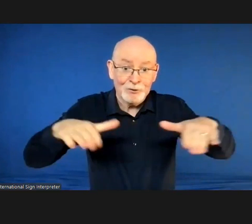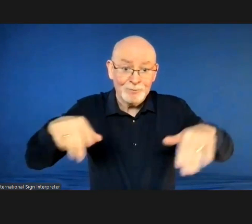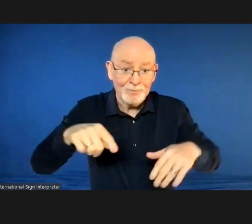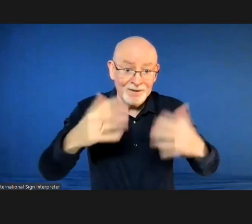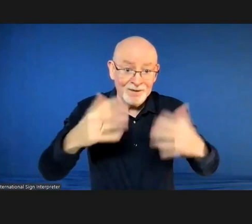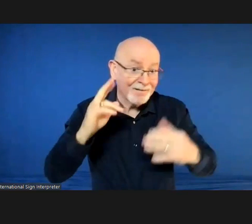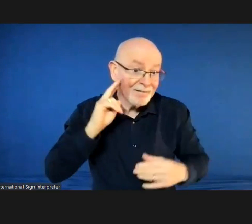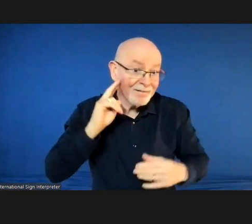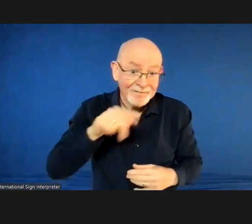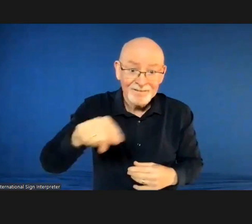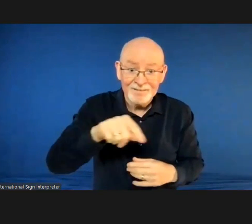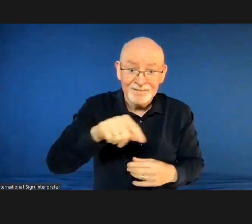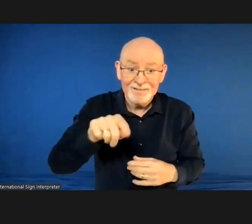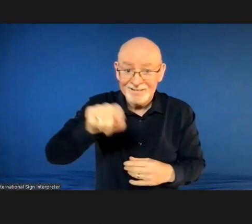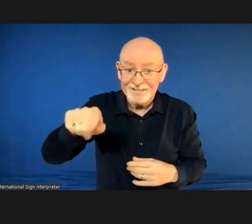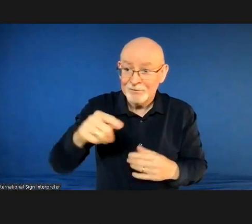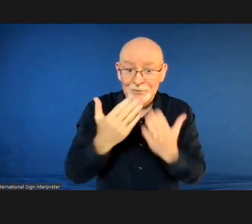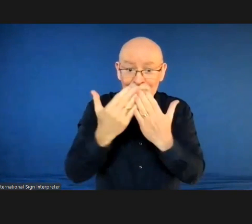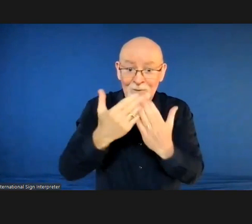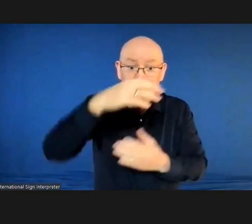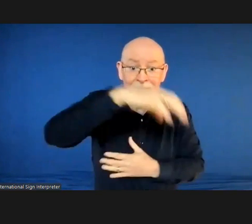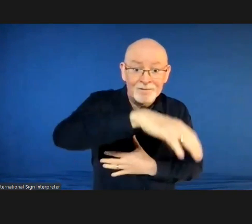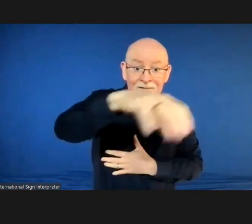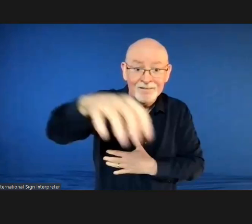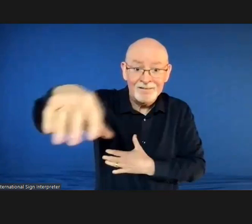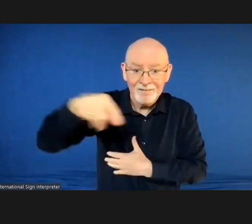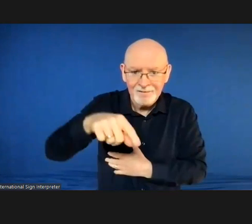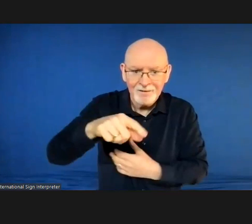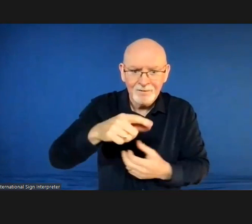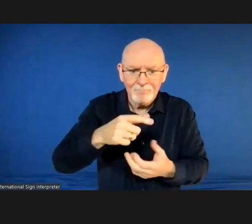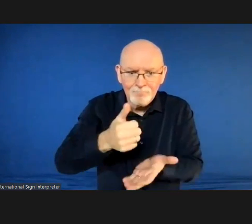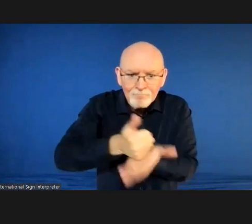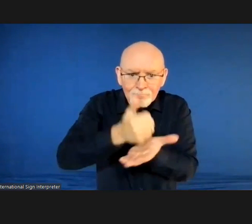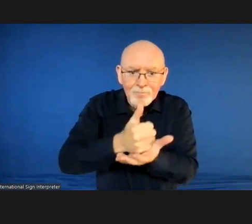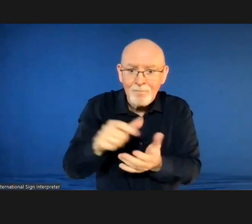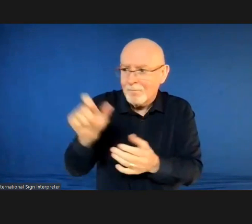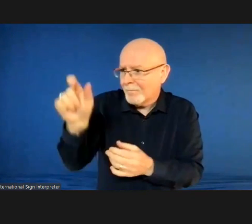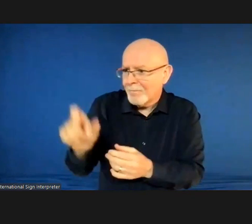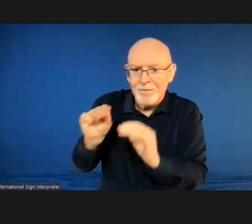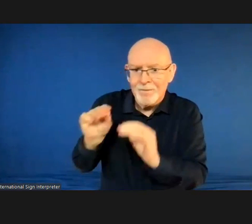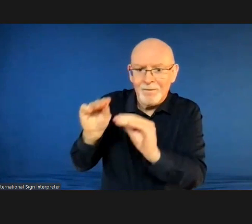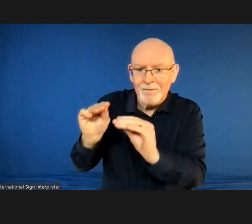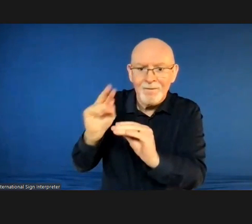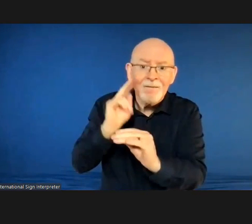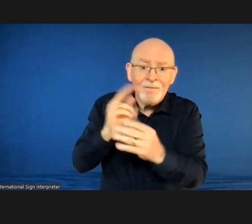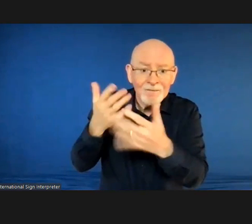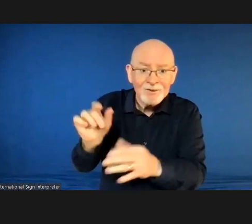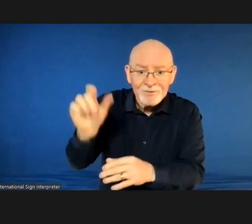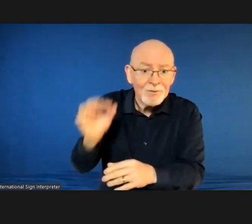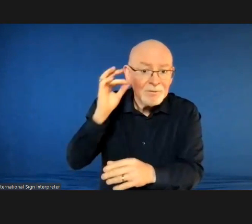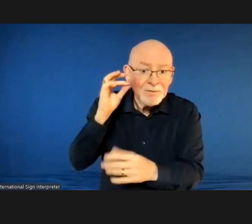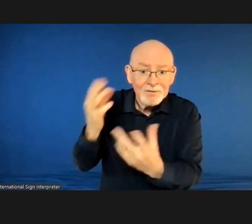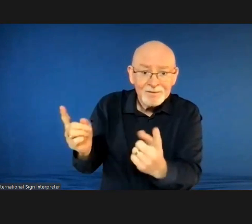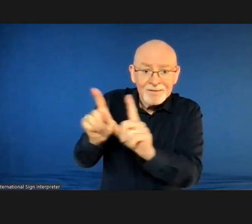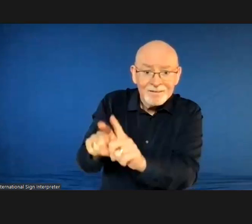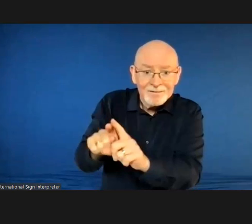day. Apart from being in the regular classrooms, the deaf children got the support from these trained